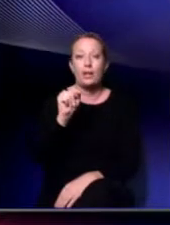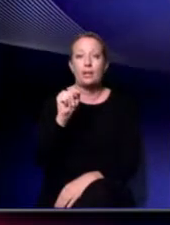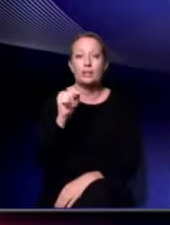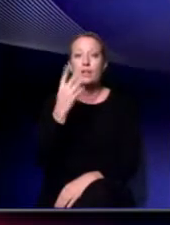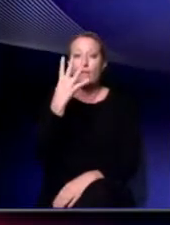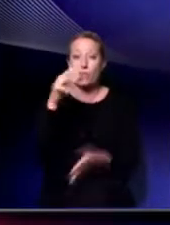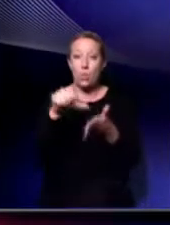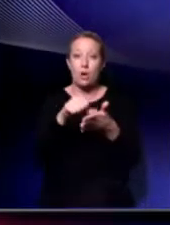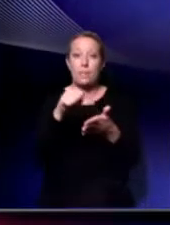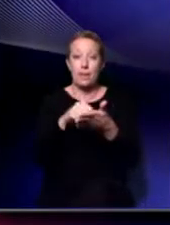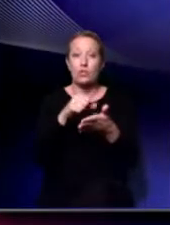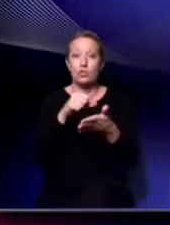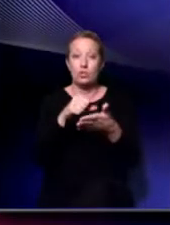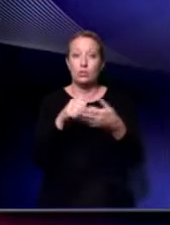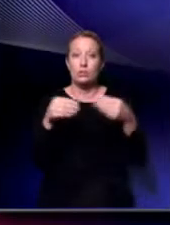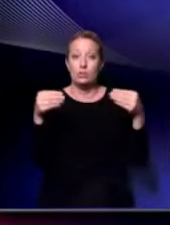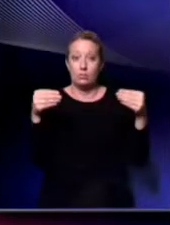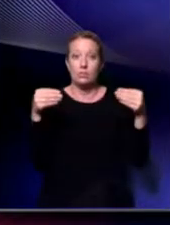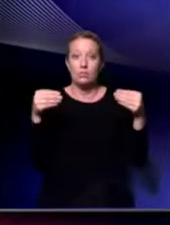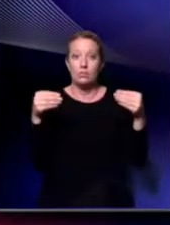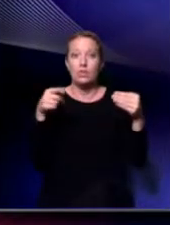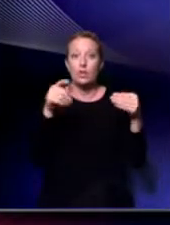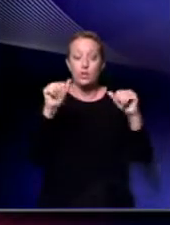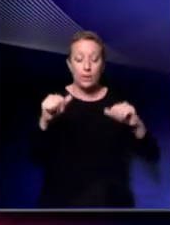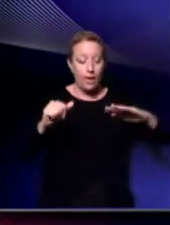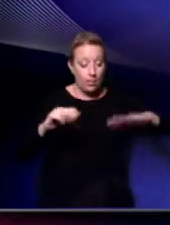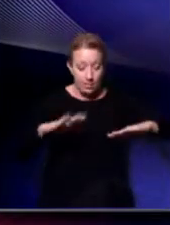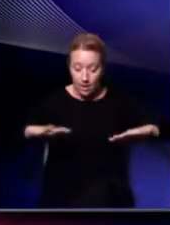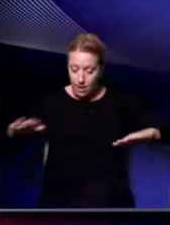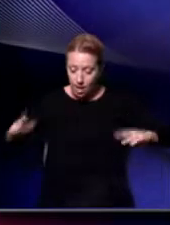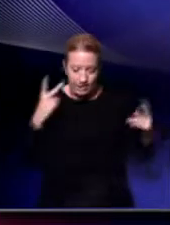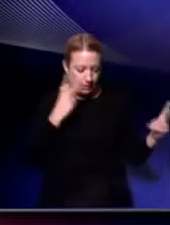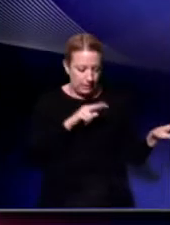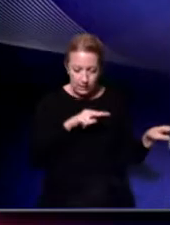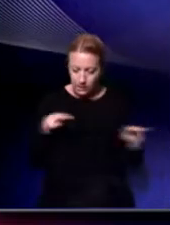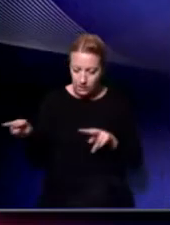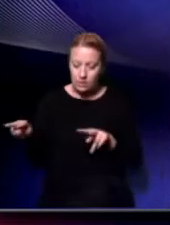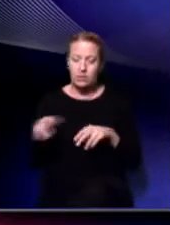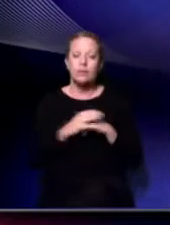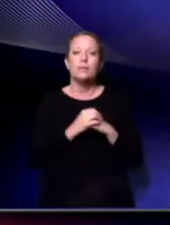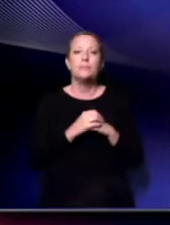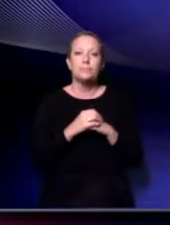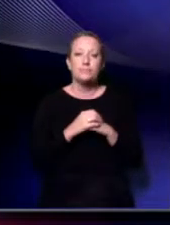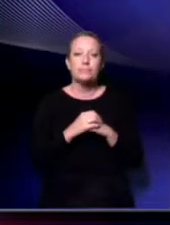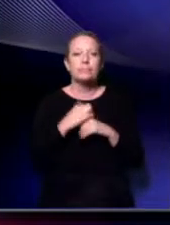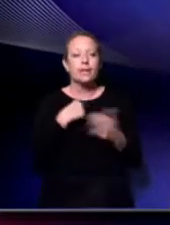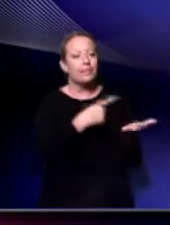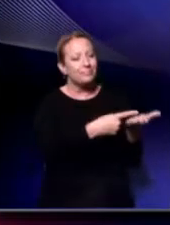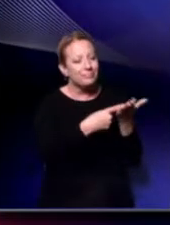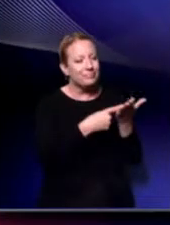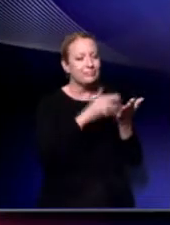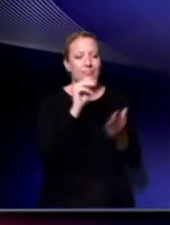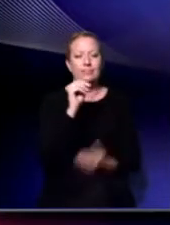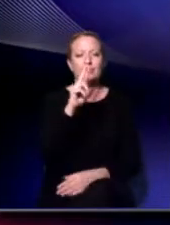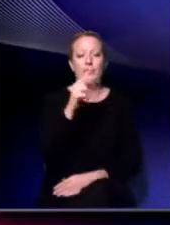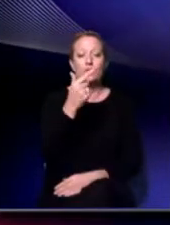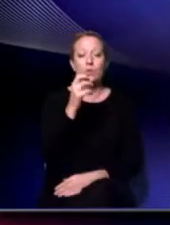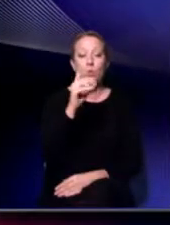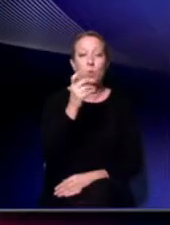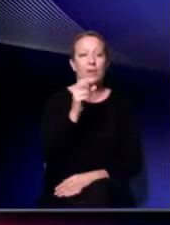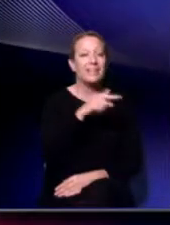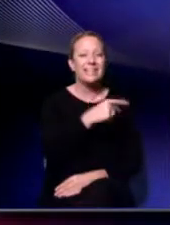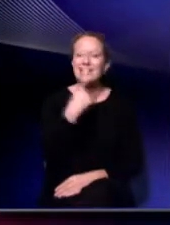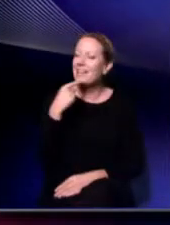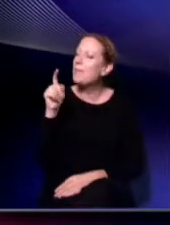4-page handout. You know, you could lay it out and you'd see what it is. And then after talking to Mr. Gordon, he clarified that we really need to provide